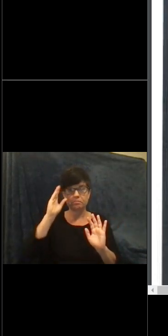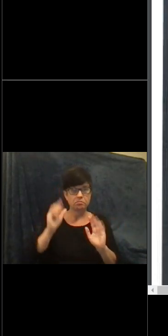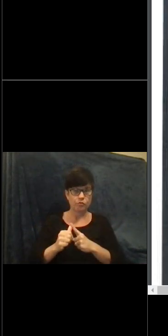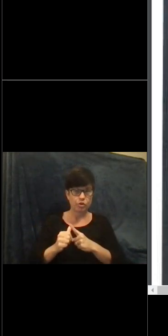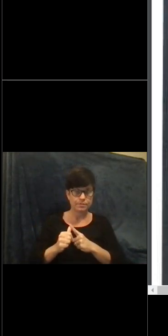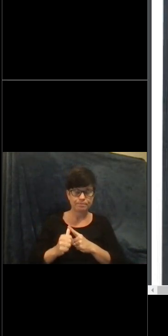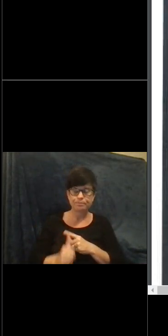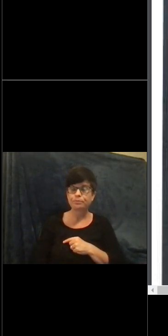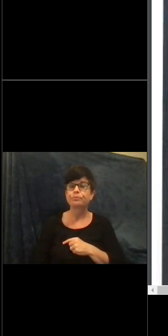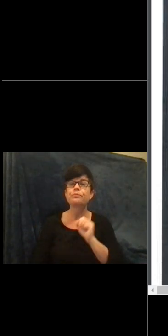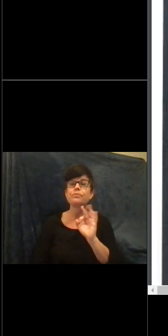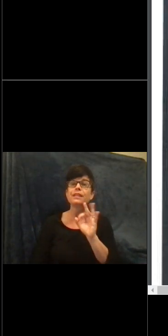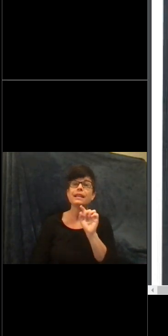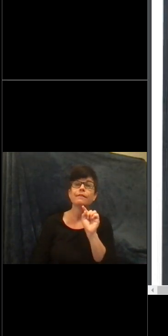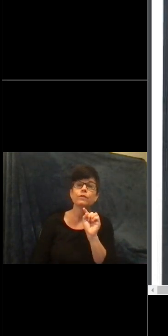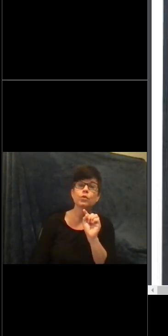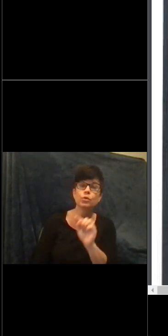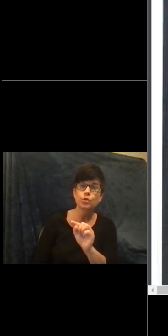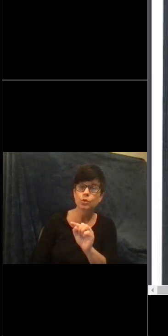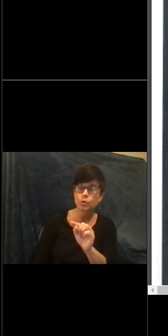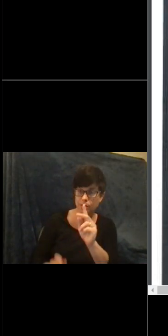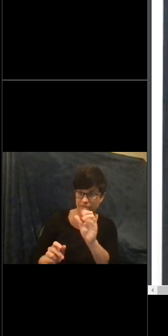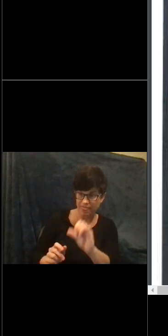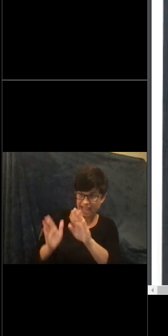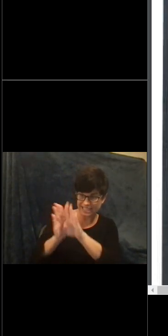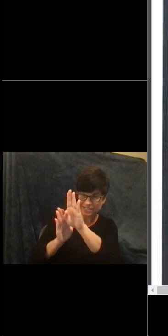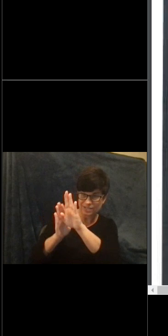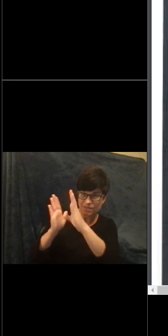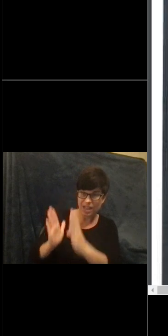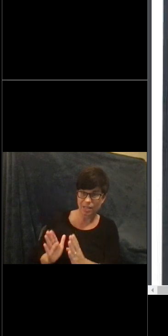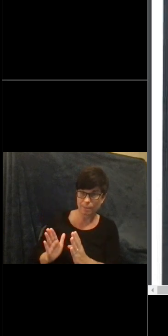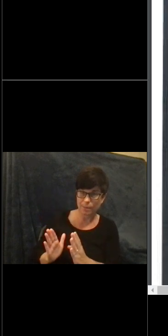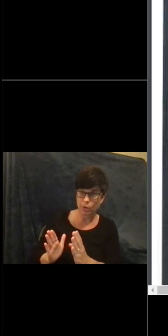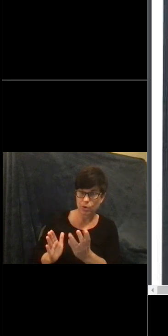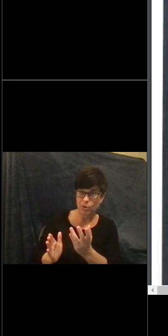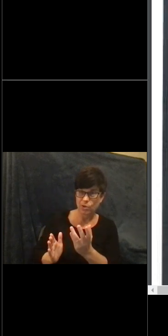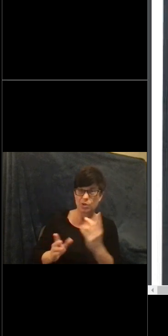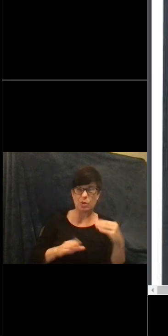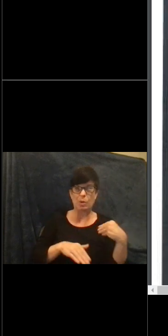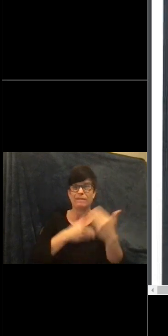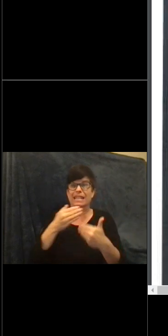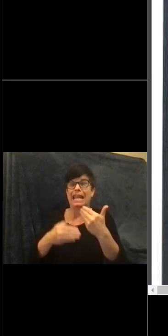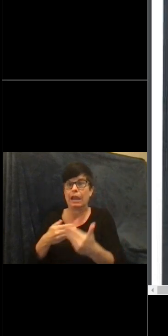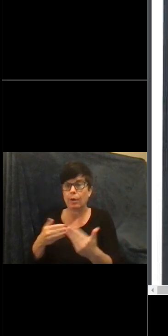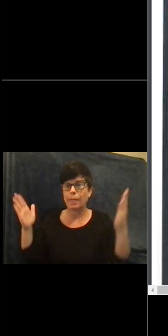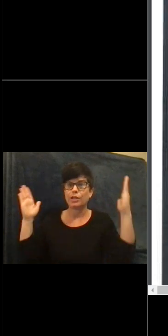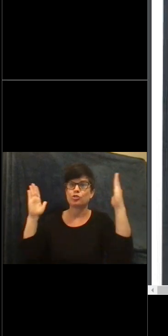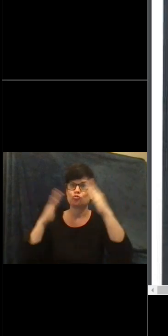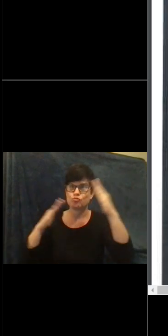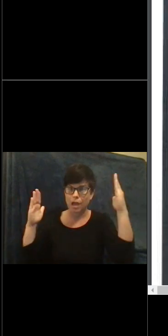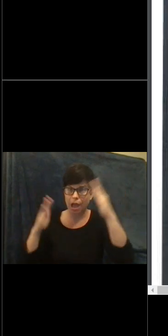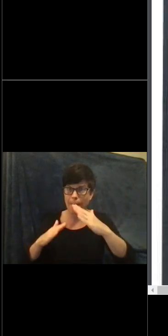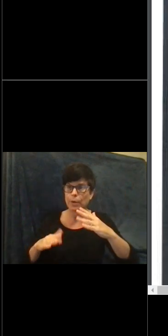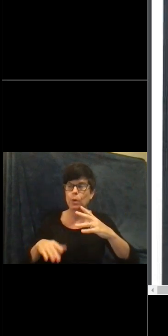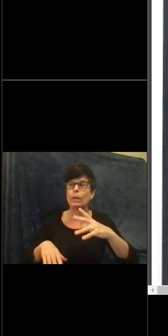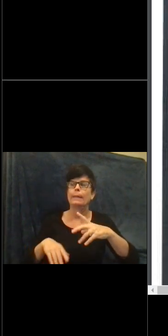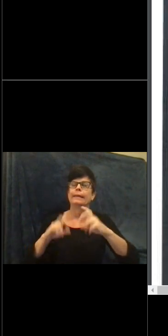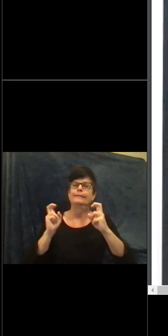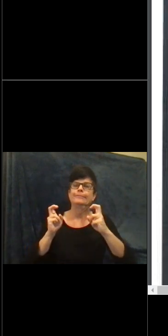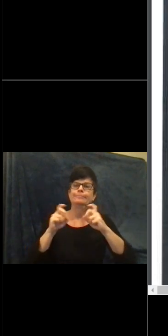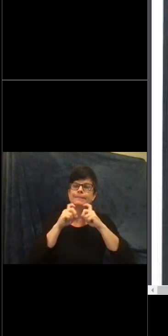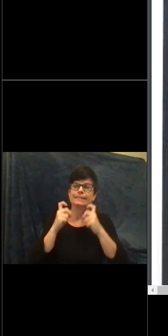If you or whomever were that person, you have inherited the troubles or the sins of the past, if you